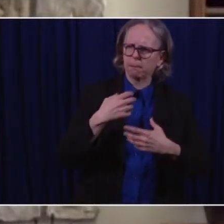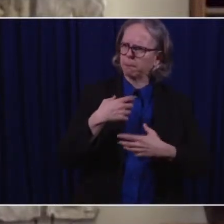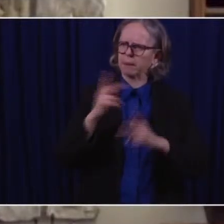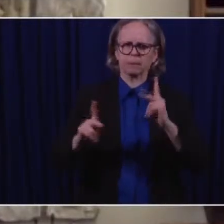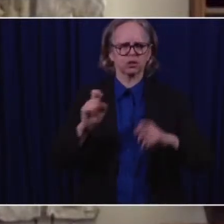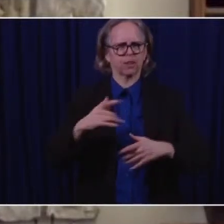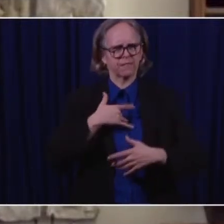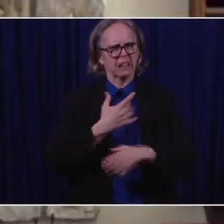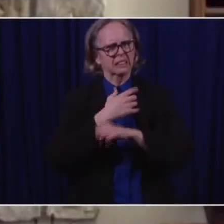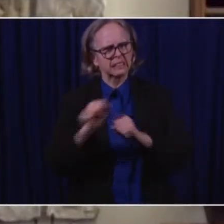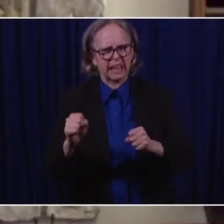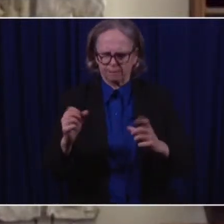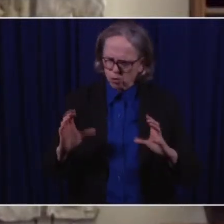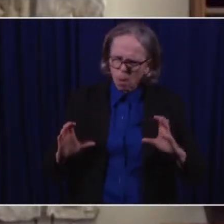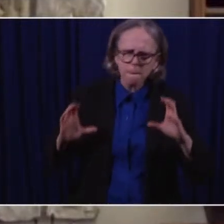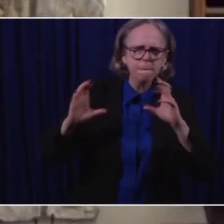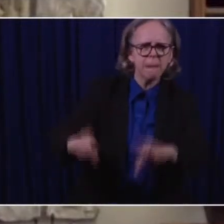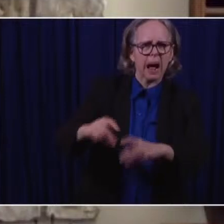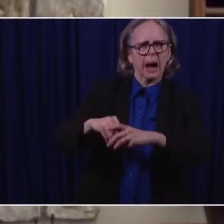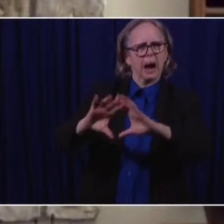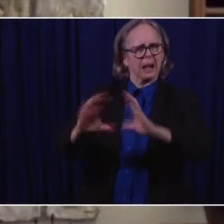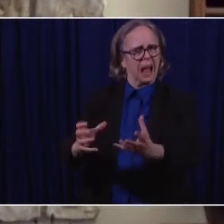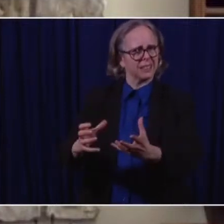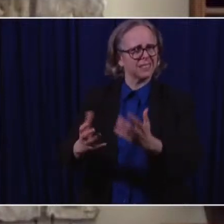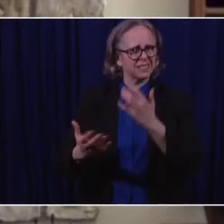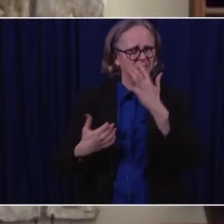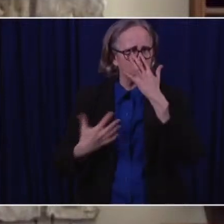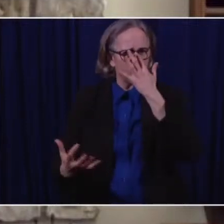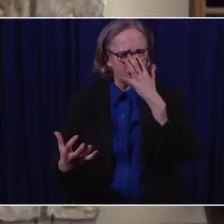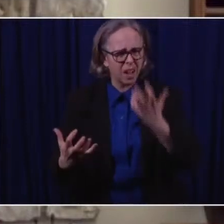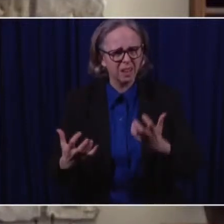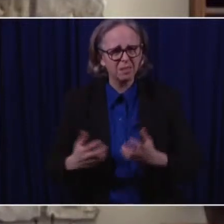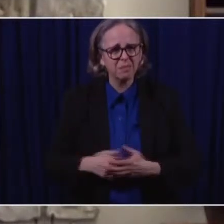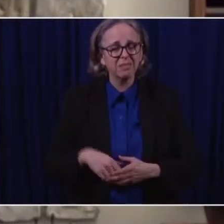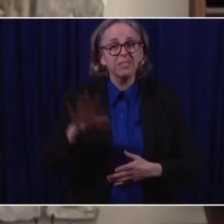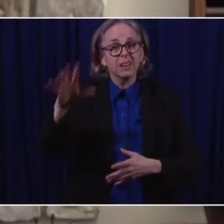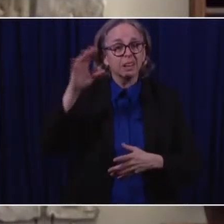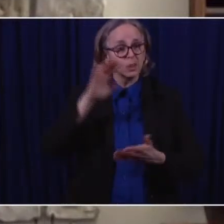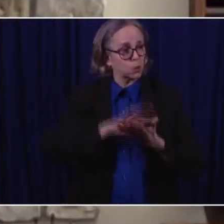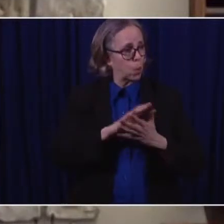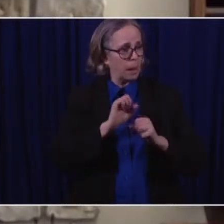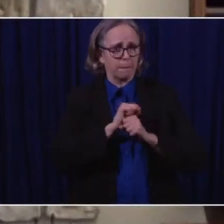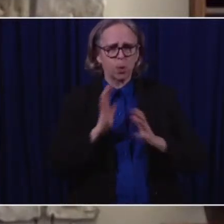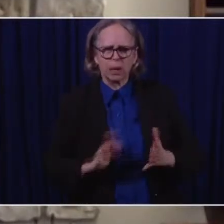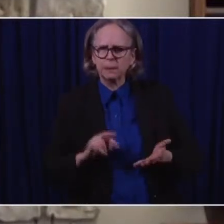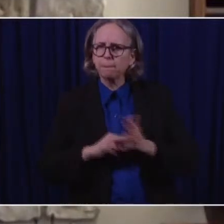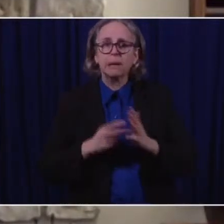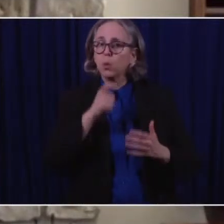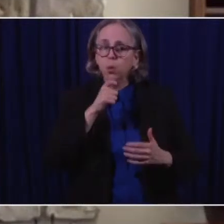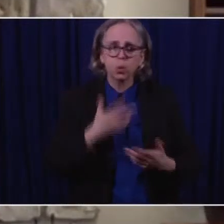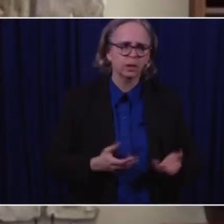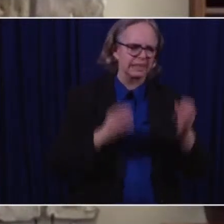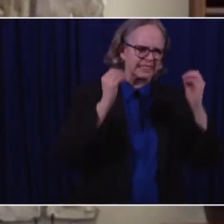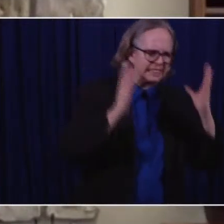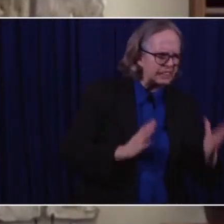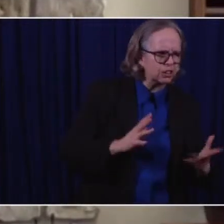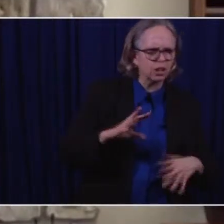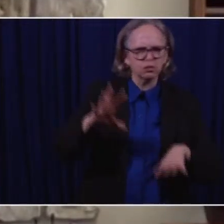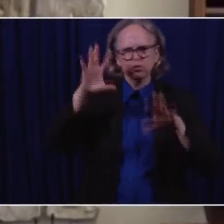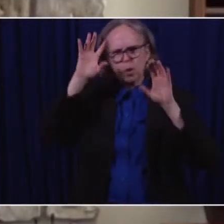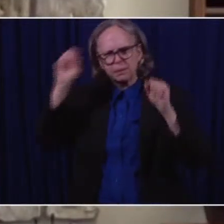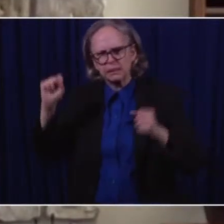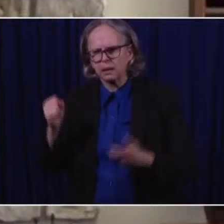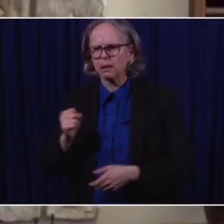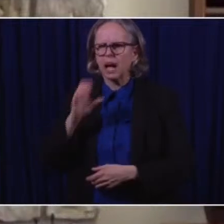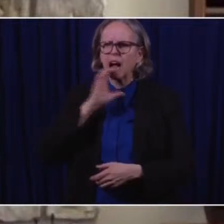who works in the building should have good confidence that as long as the protocols are followed and everyone continues to wear a mask and everyone